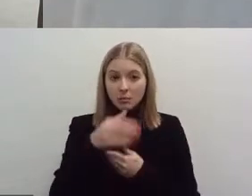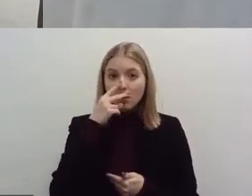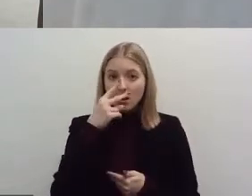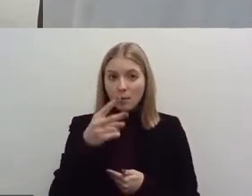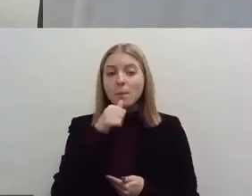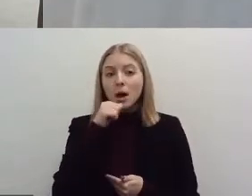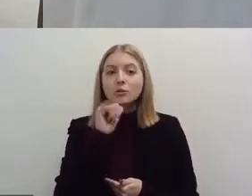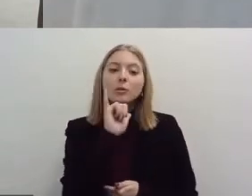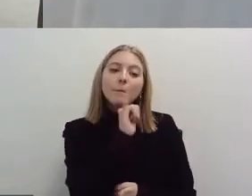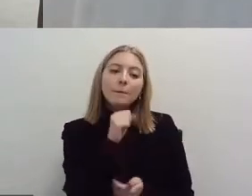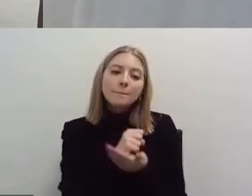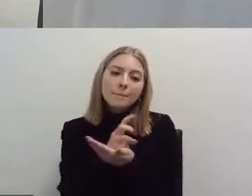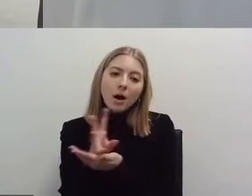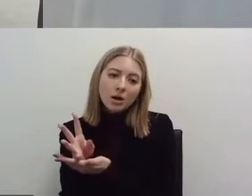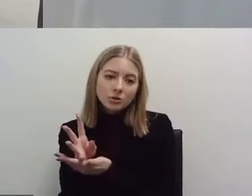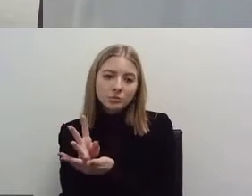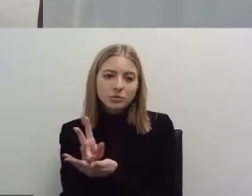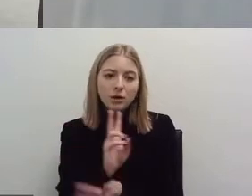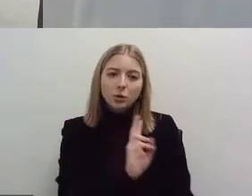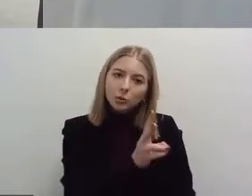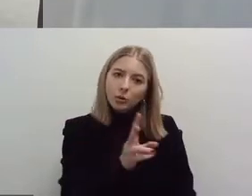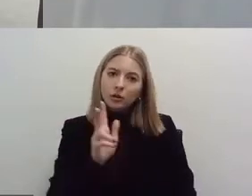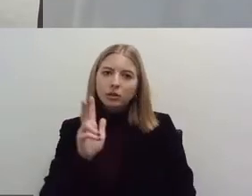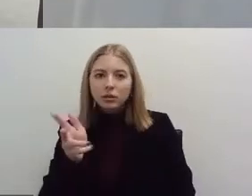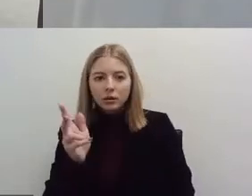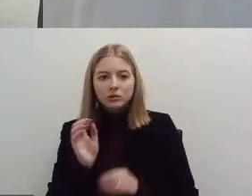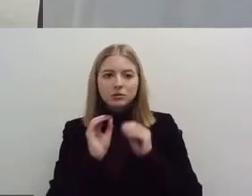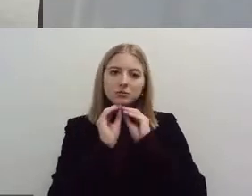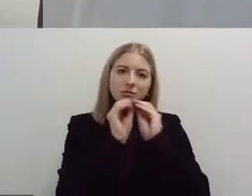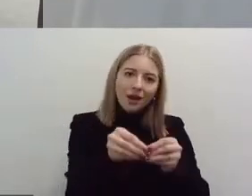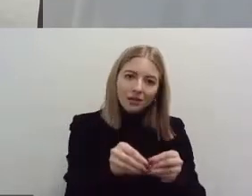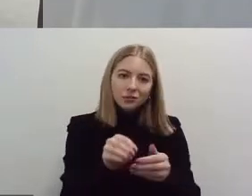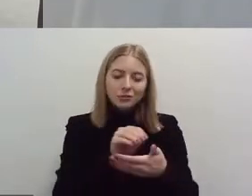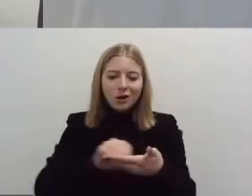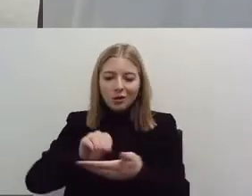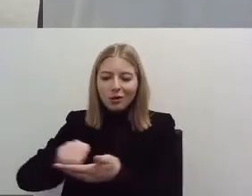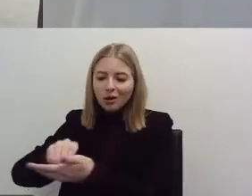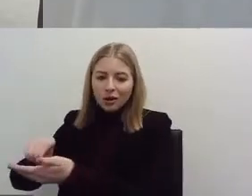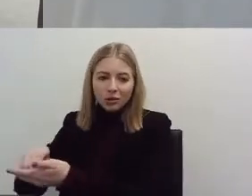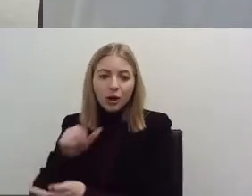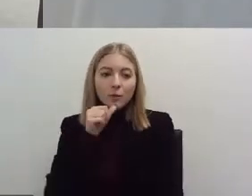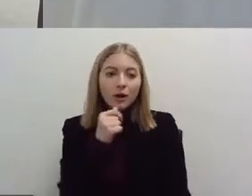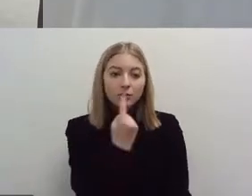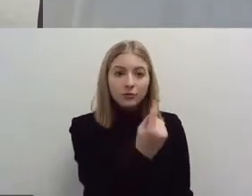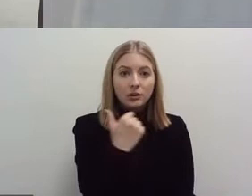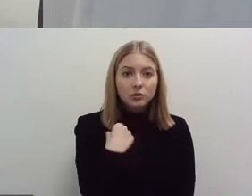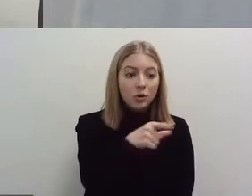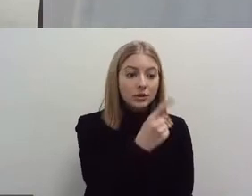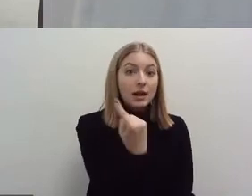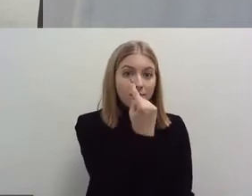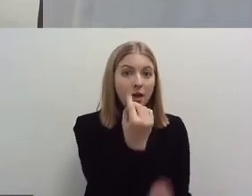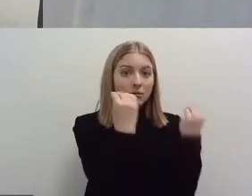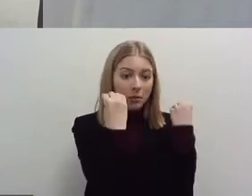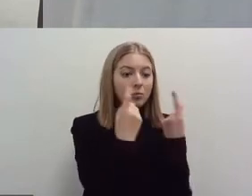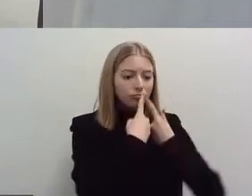We should pay more attention to your effort and what you know about the